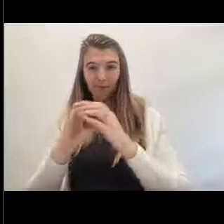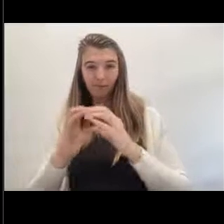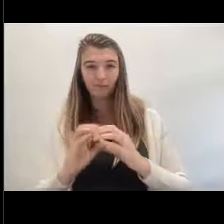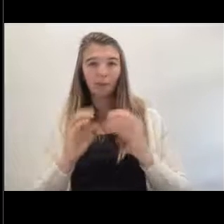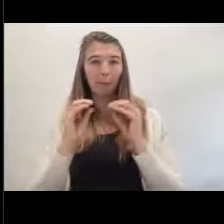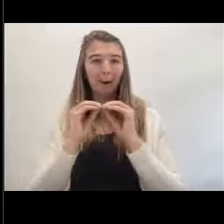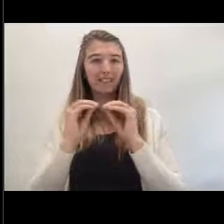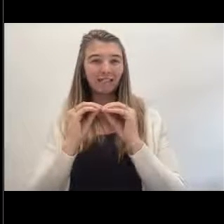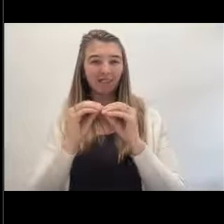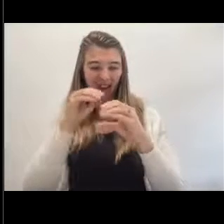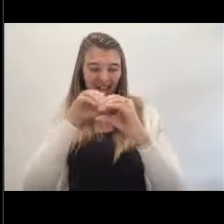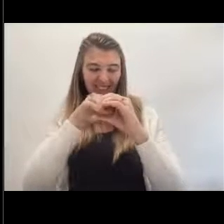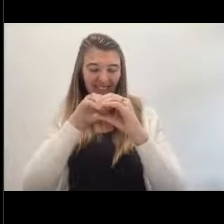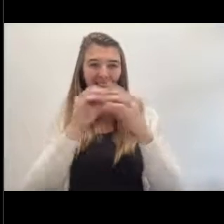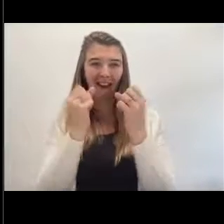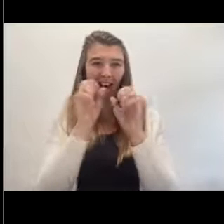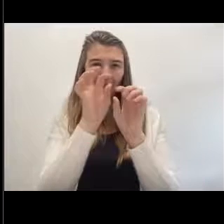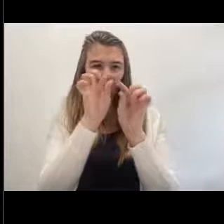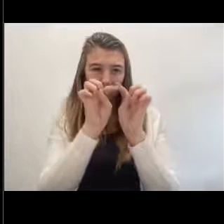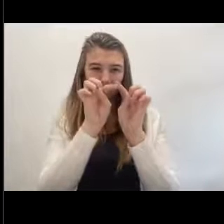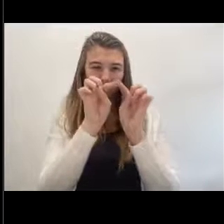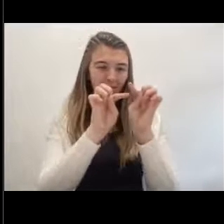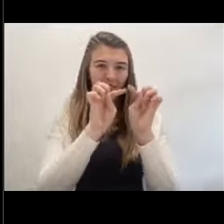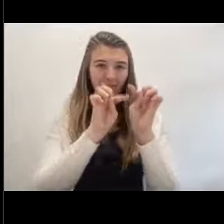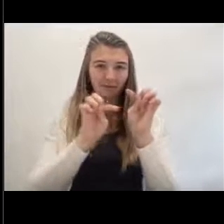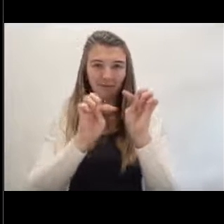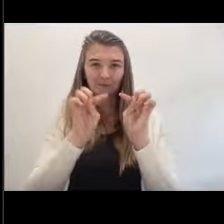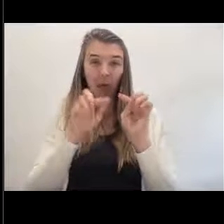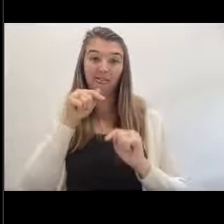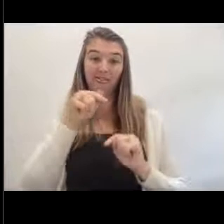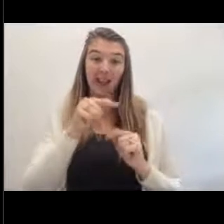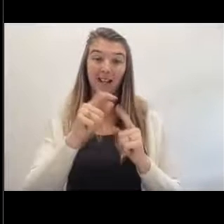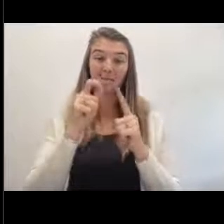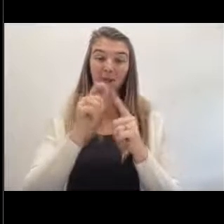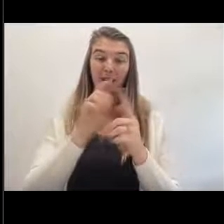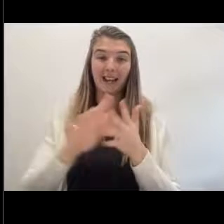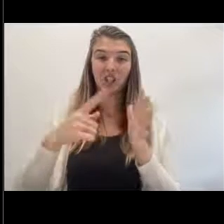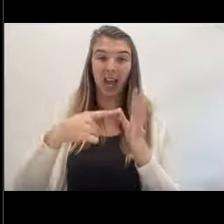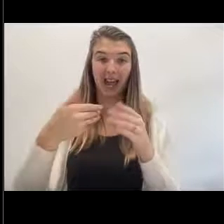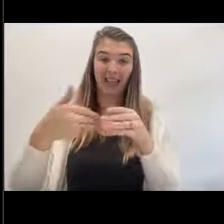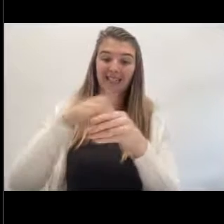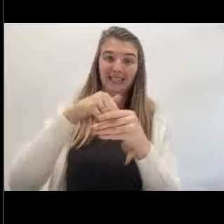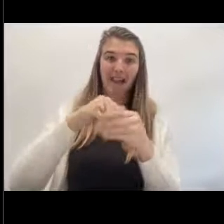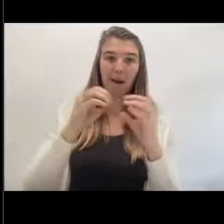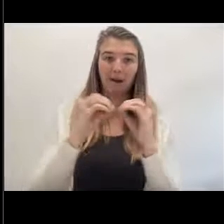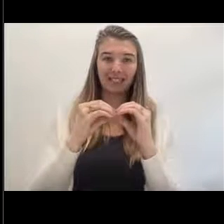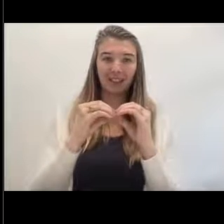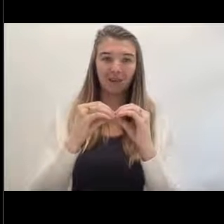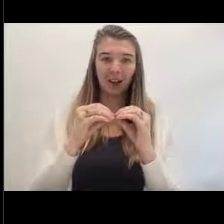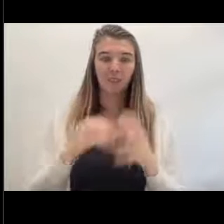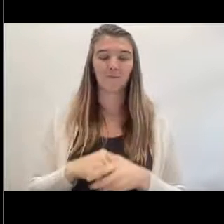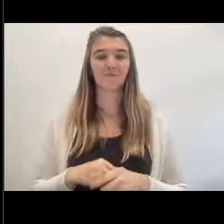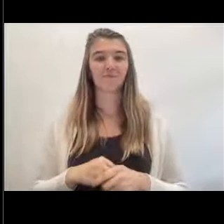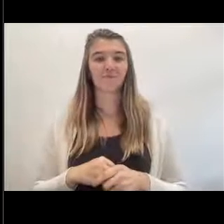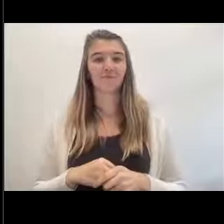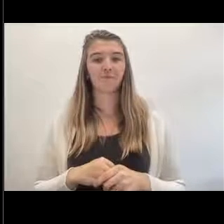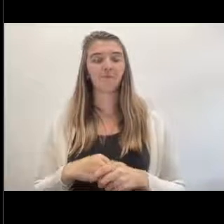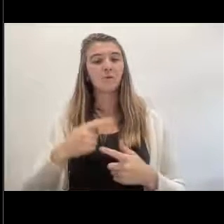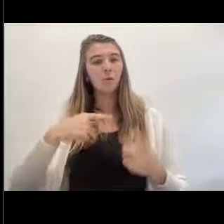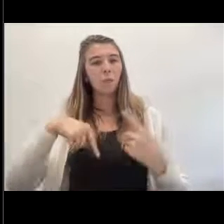lipids inside, and that's polyhydroxyalkanoate in the bacteria. We're interested in polyhydroxyalkanoates because